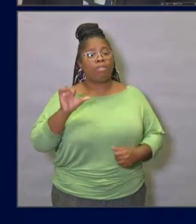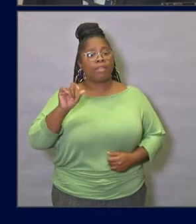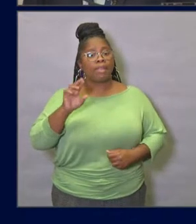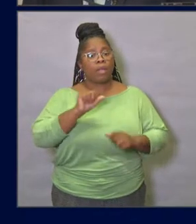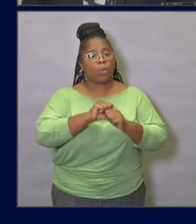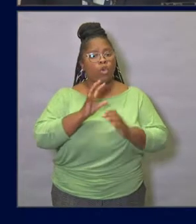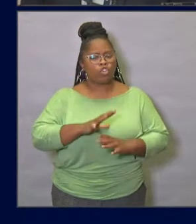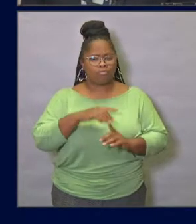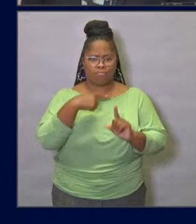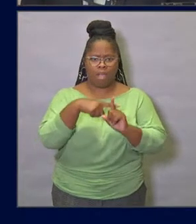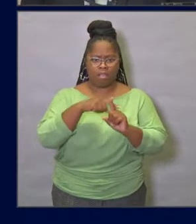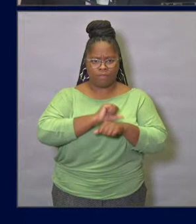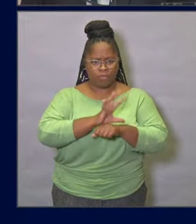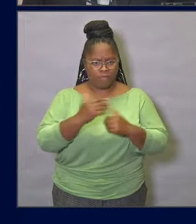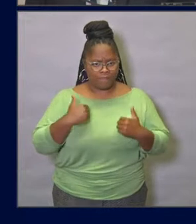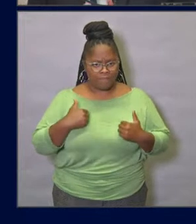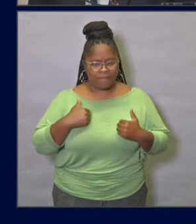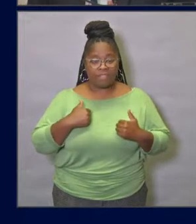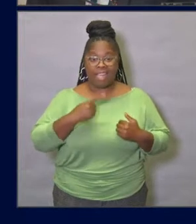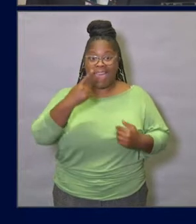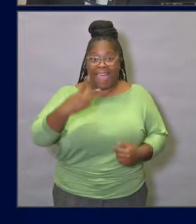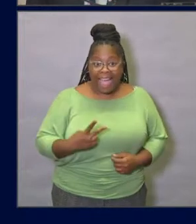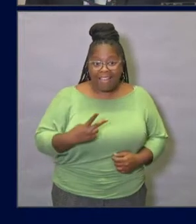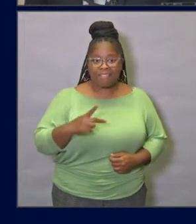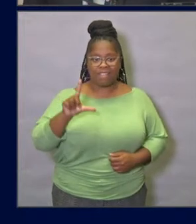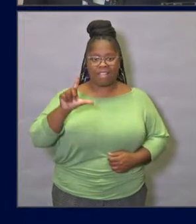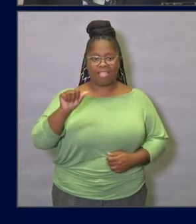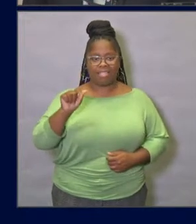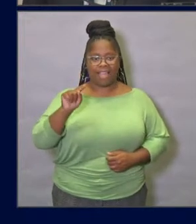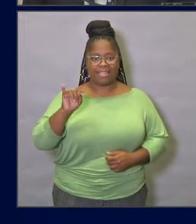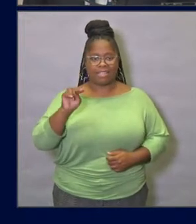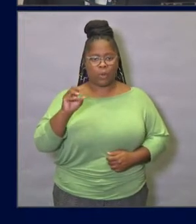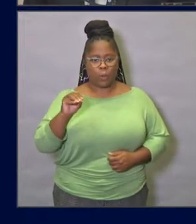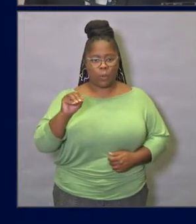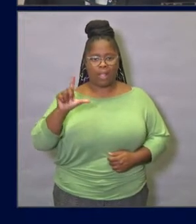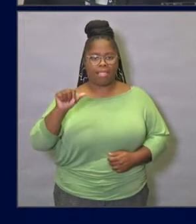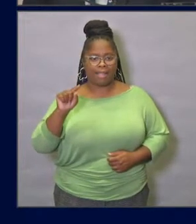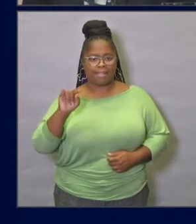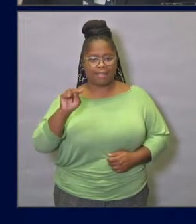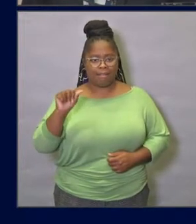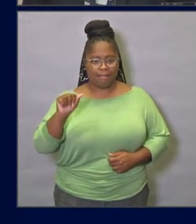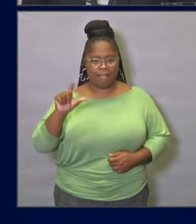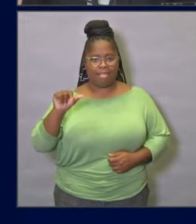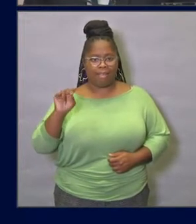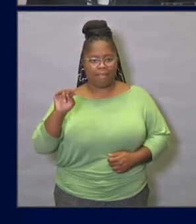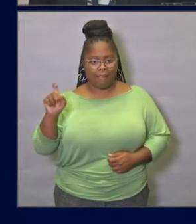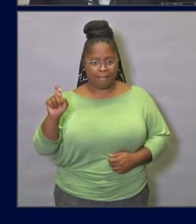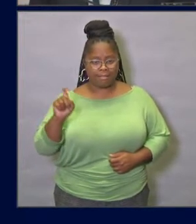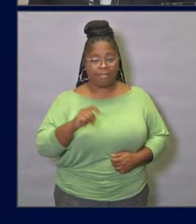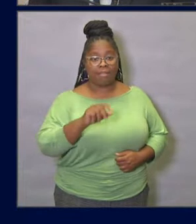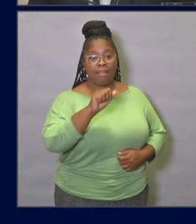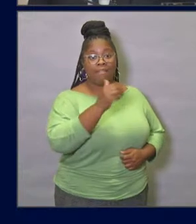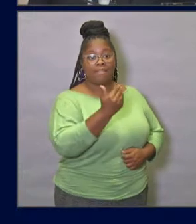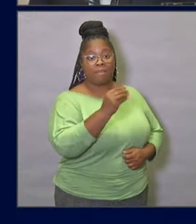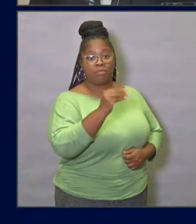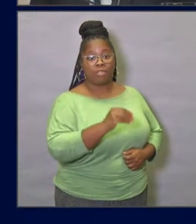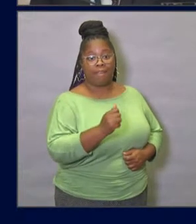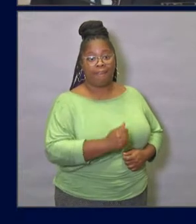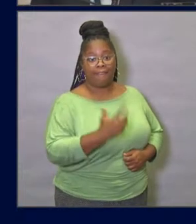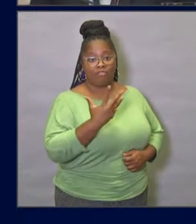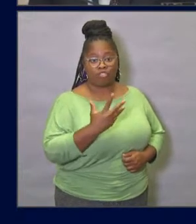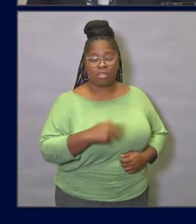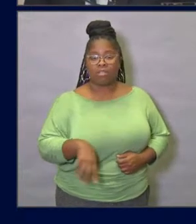COVID-19, almost half are Latino, Latina, Latinx. 15% are Asian, 11% are white,